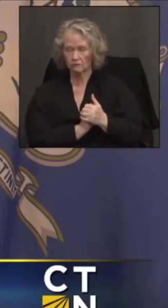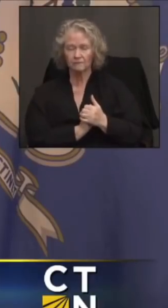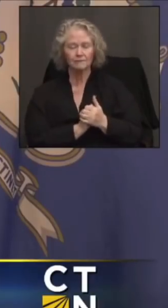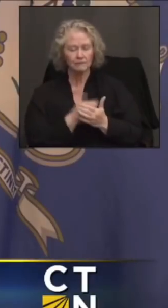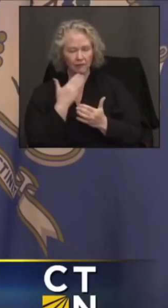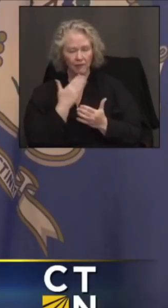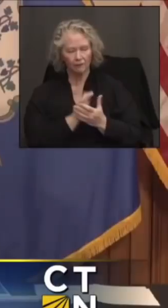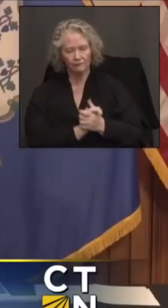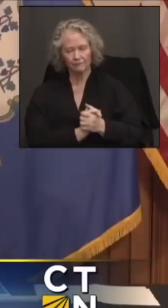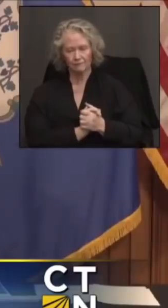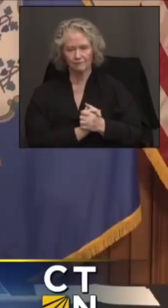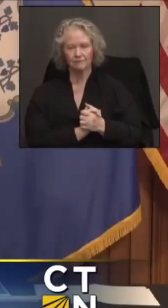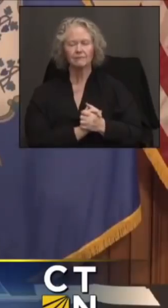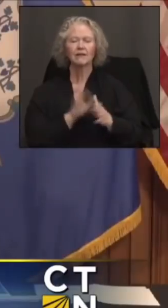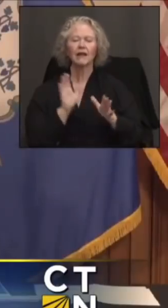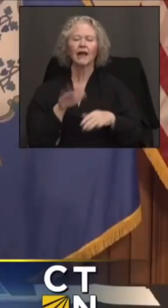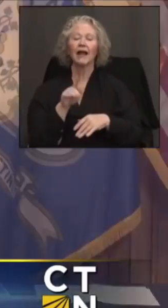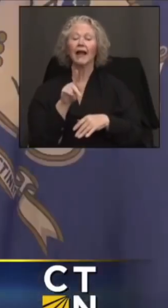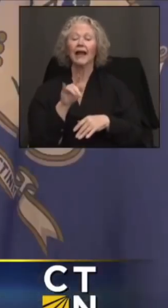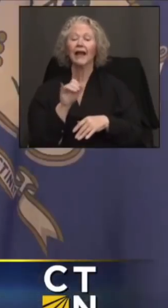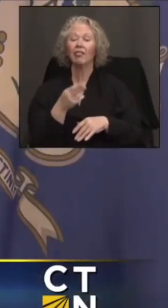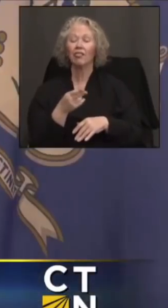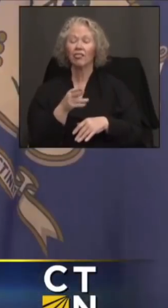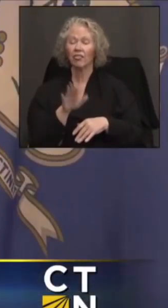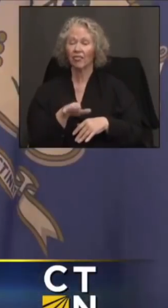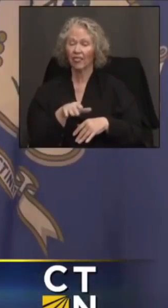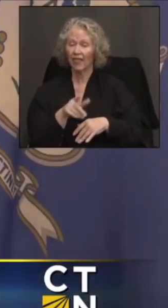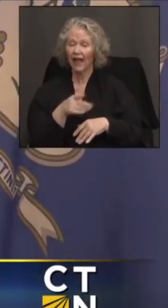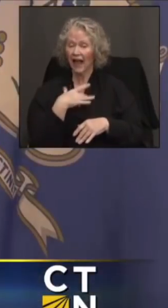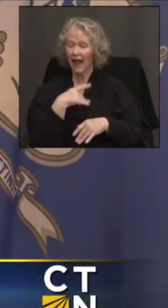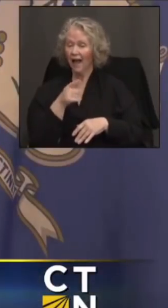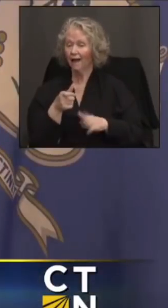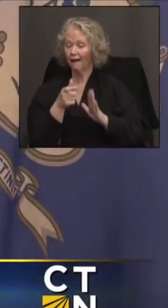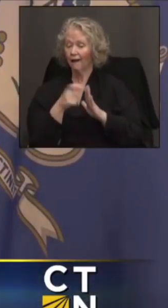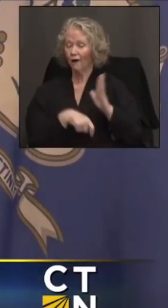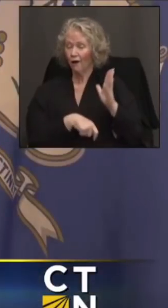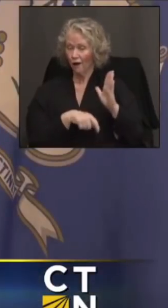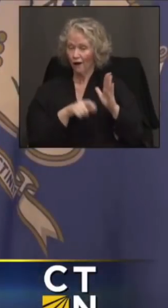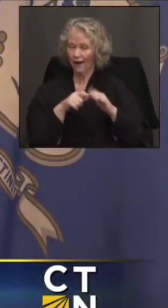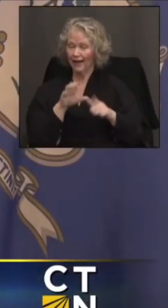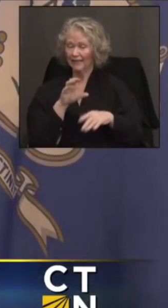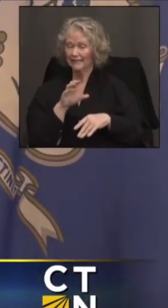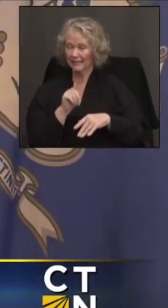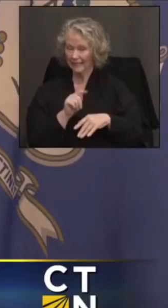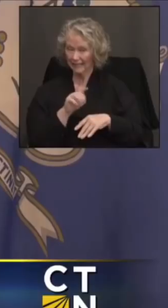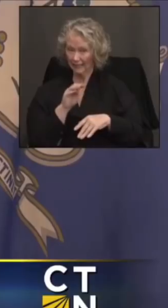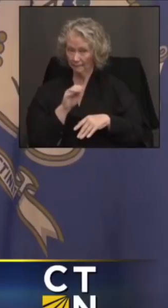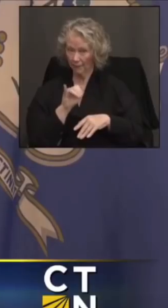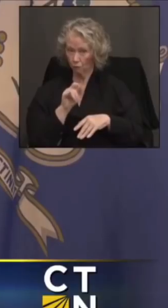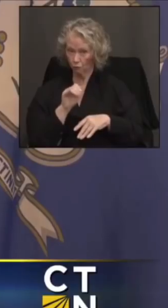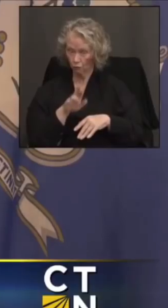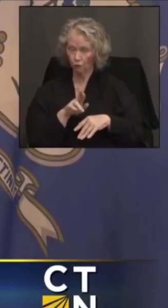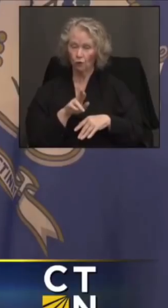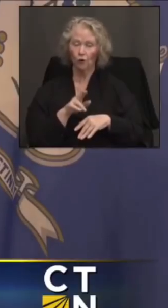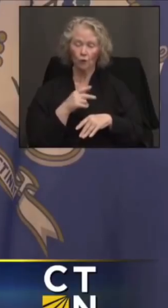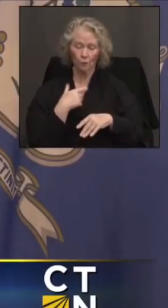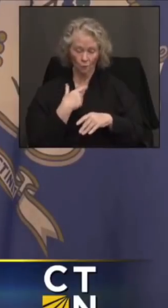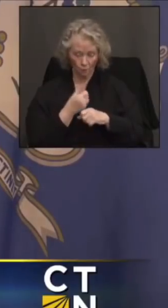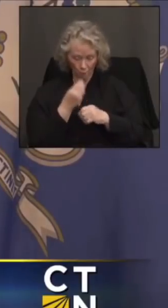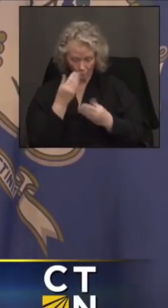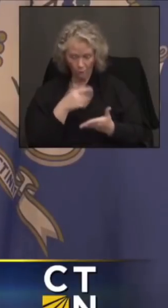you. Hey, Keith, I might just say I like the article you wrote in the CT Mirror. We got a note on